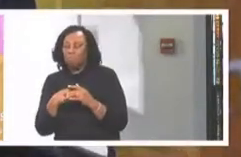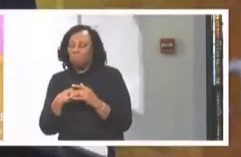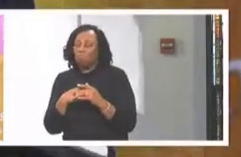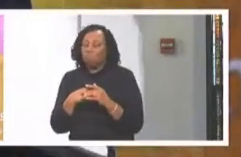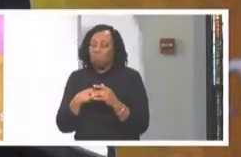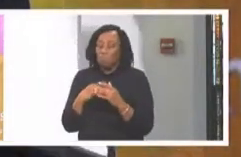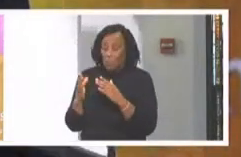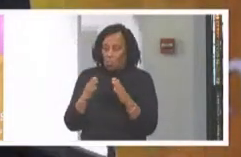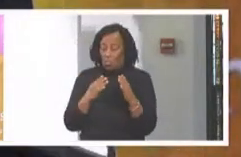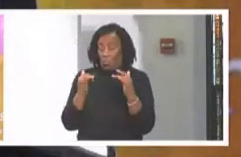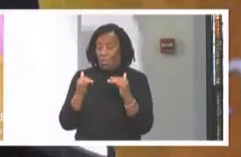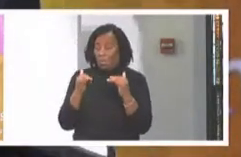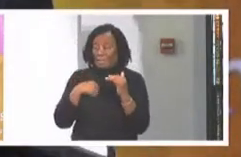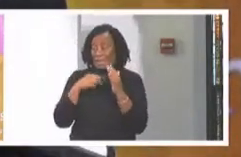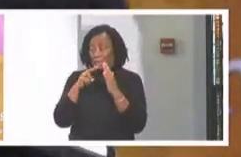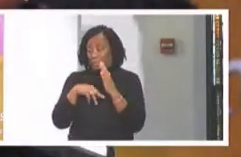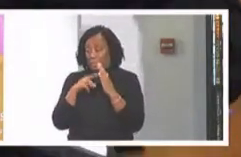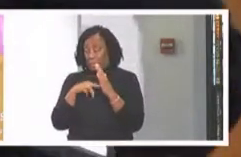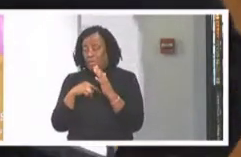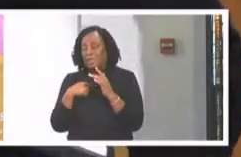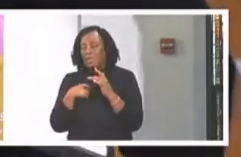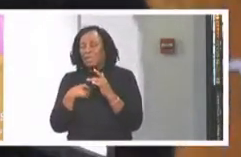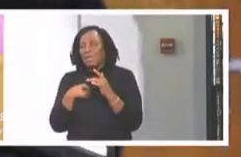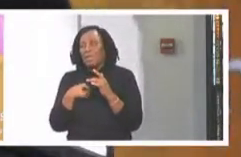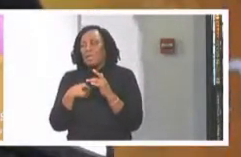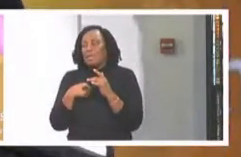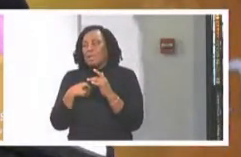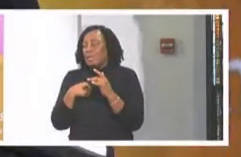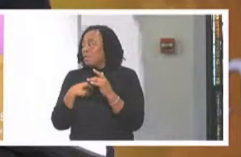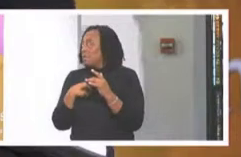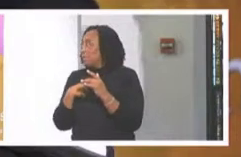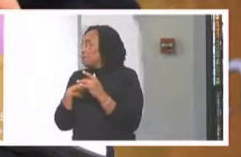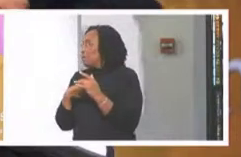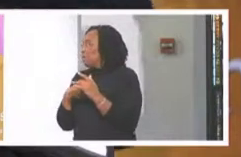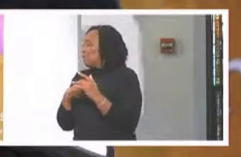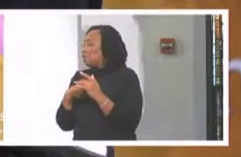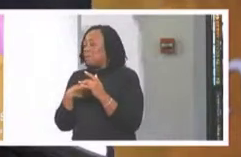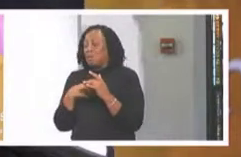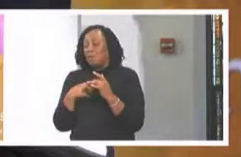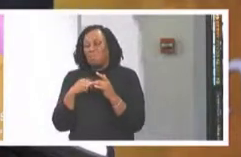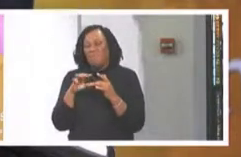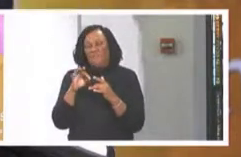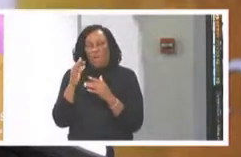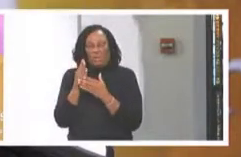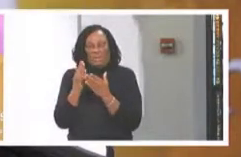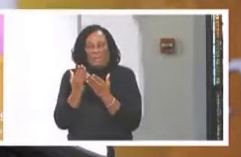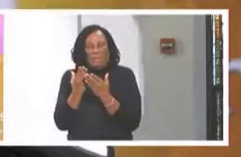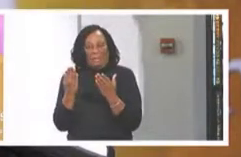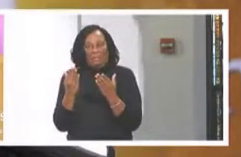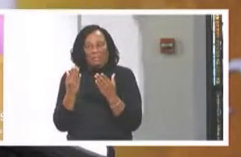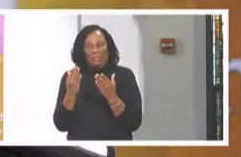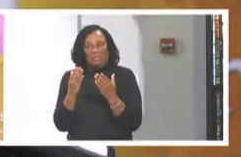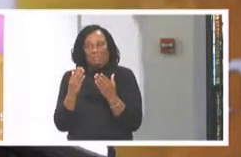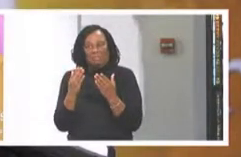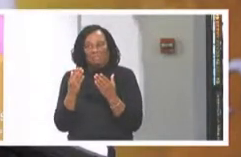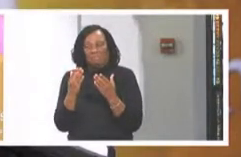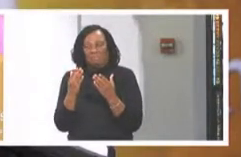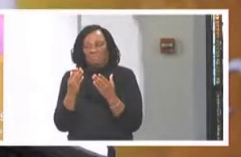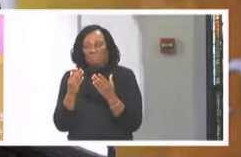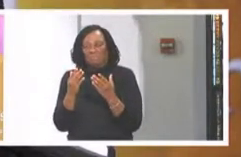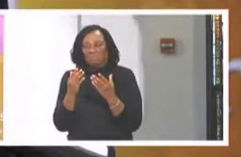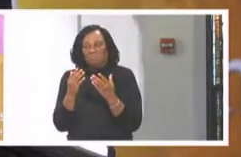came across what some of the great saints of the word said, and I just want to share a couple of these with you. I want you to think about